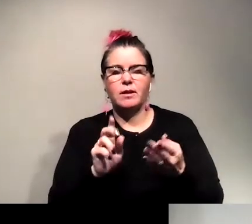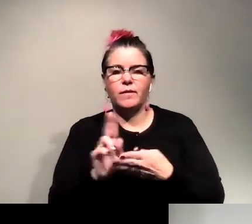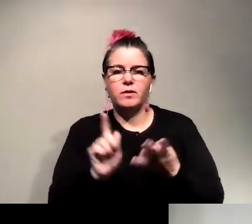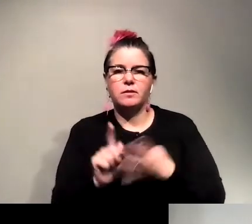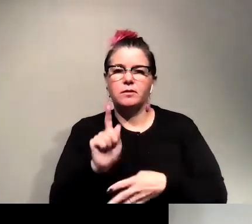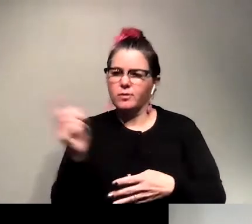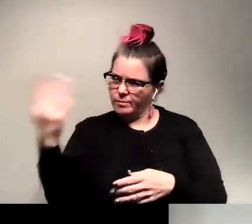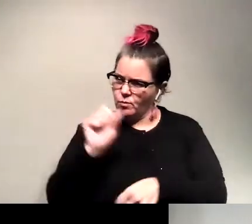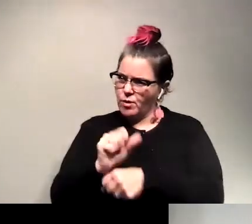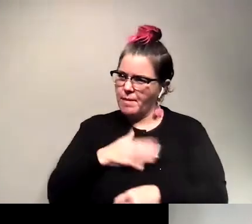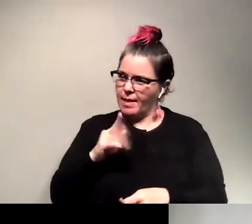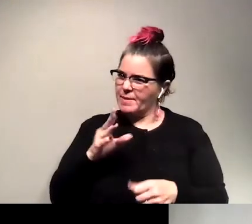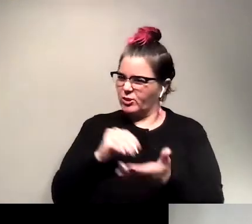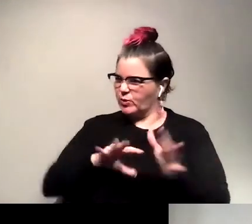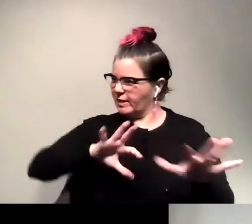students are leaving.